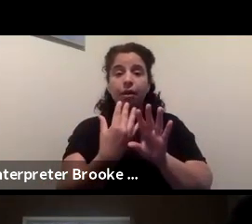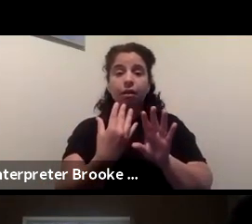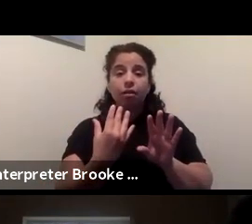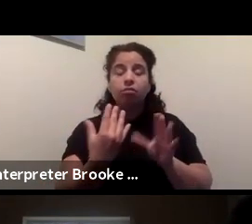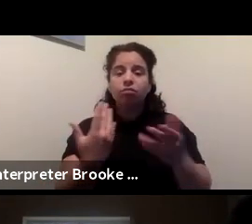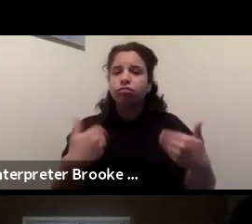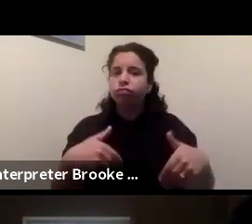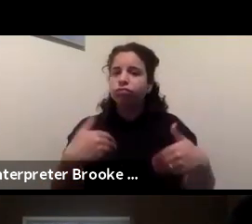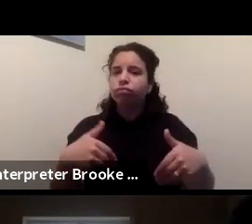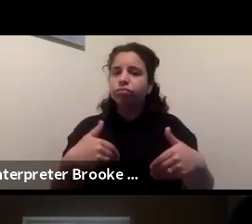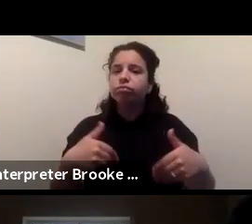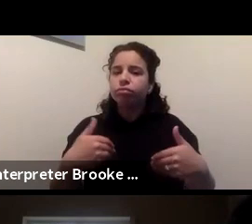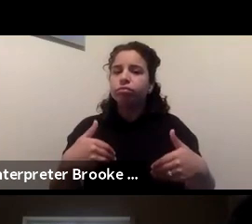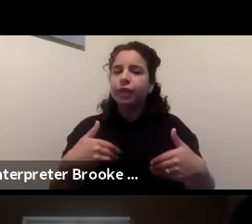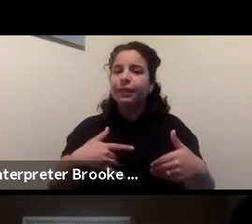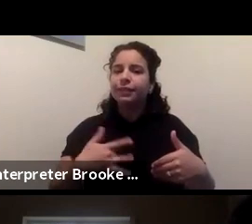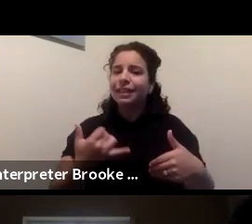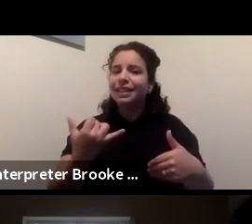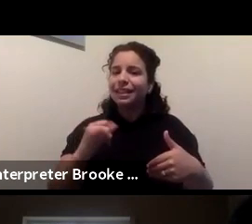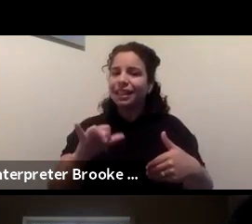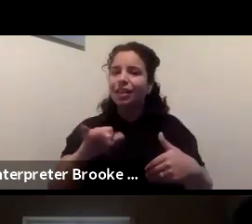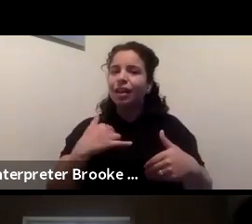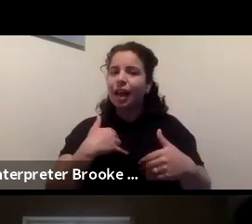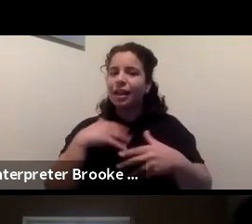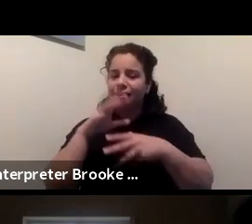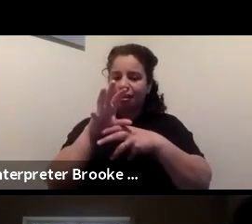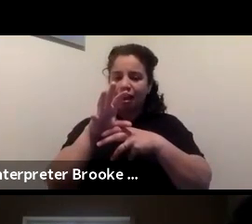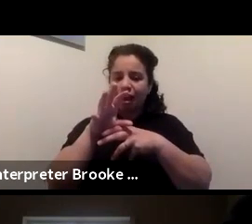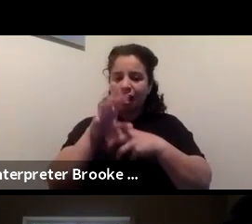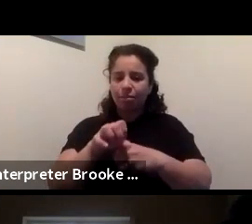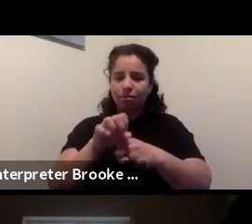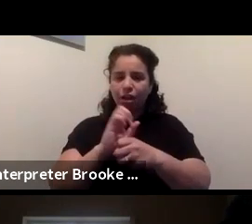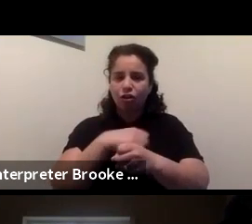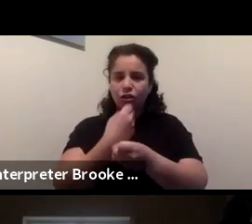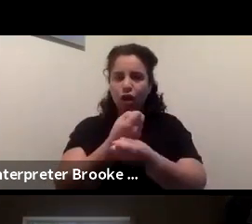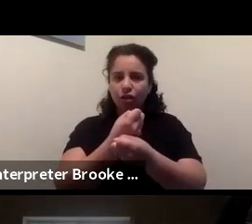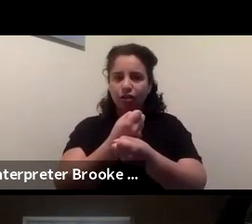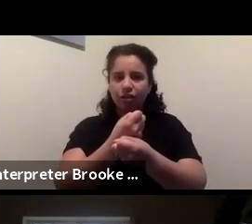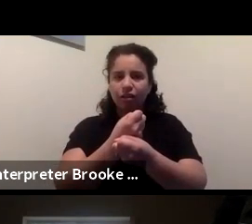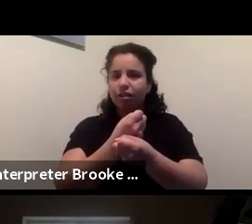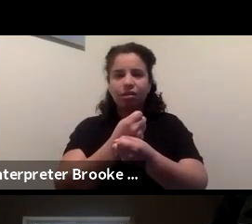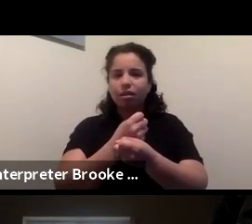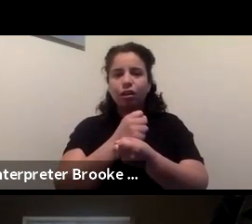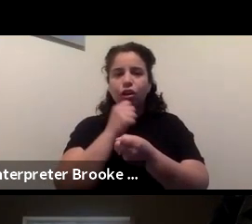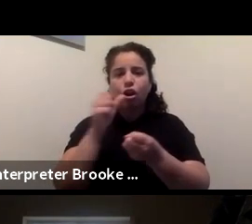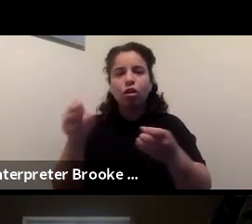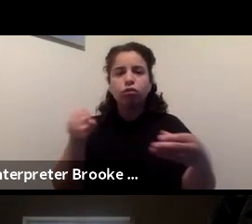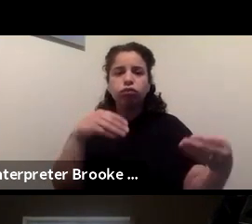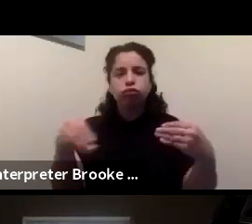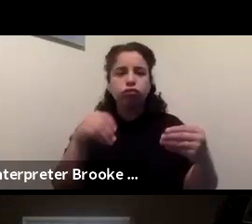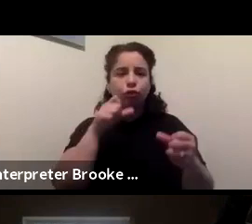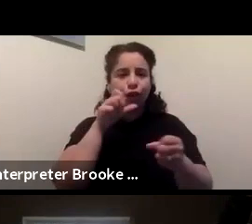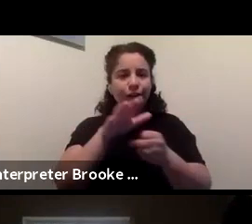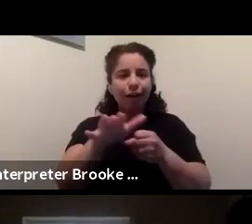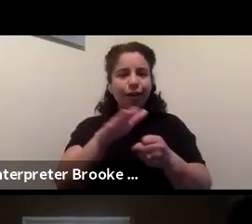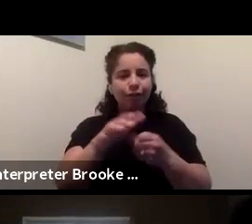it feels like it's still locked in a very specific form of intellectualization. So